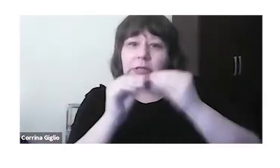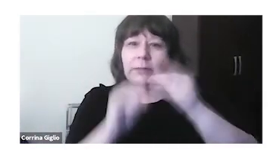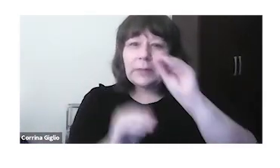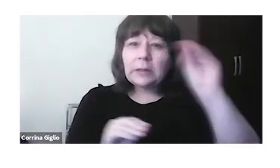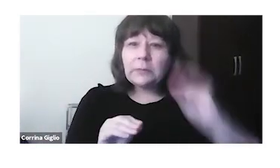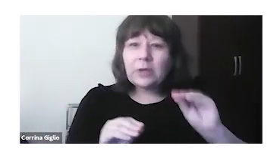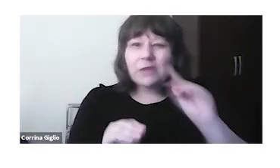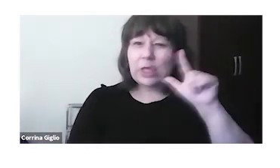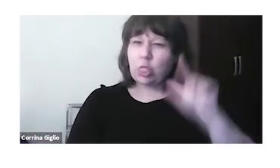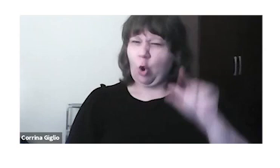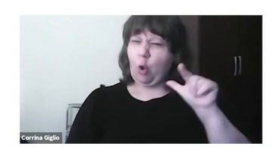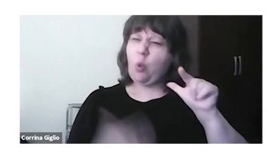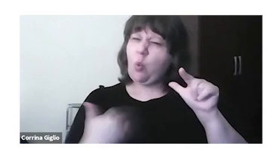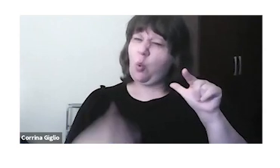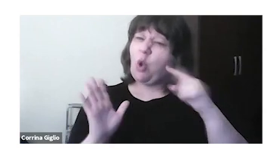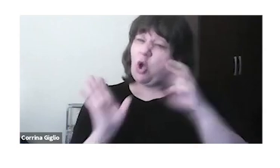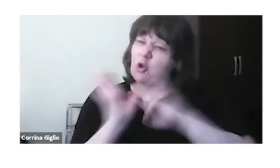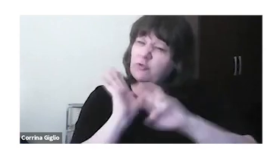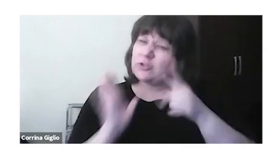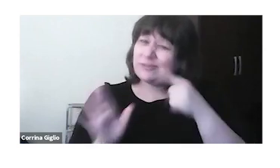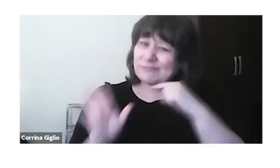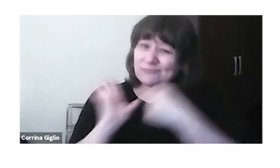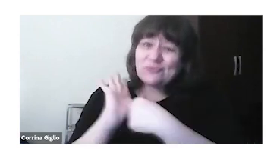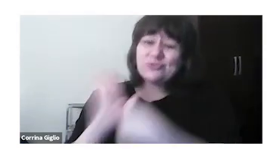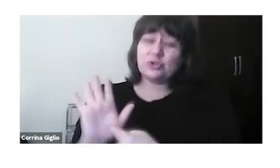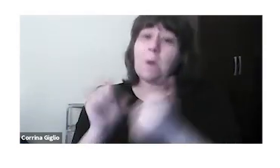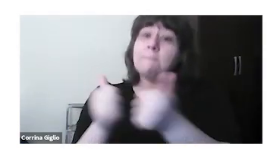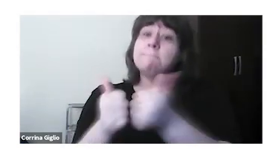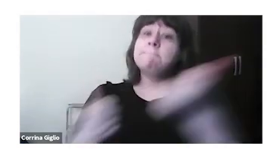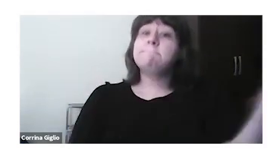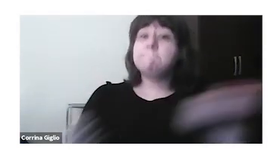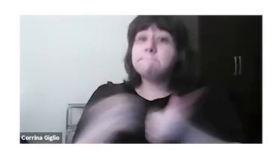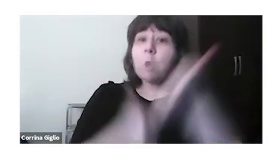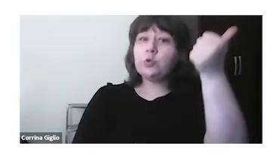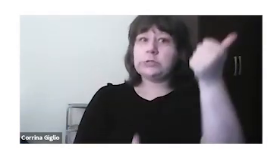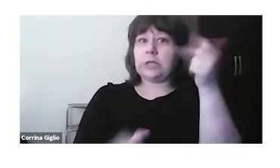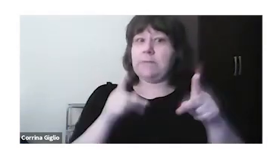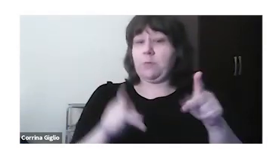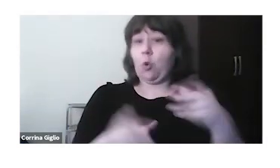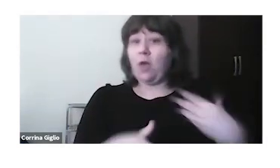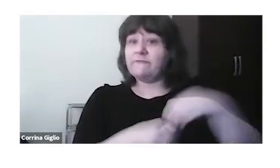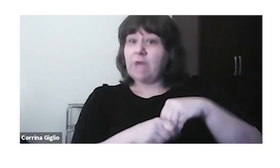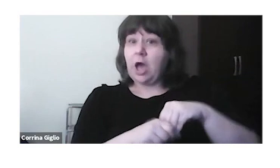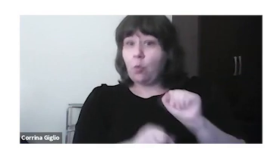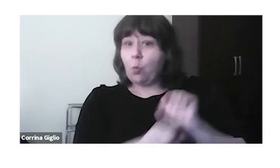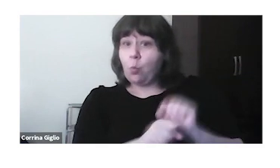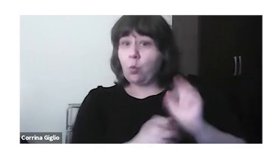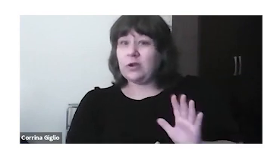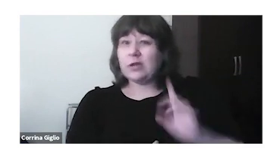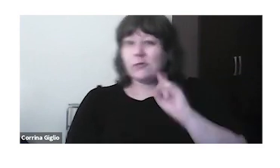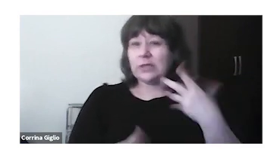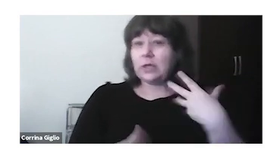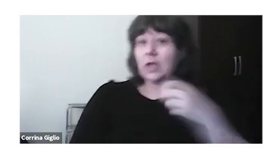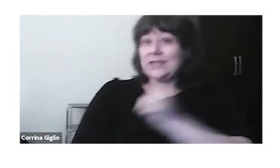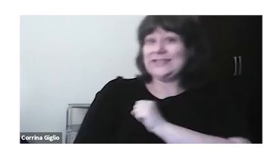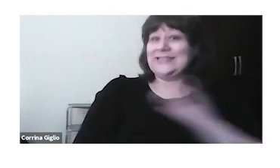pretty low. And research has shown that the vast majority of Black workers in the fashion industry are actually sales staff,